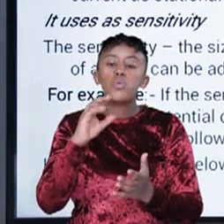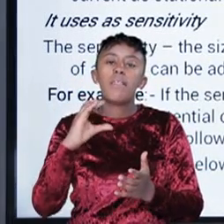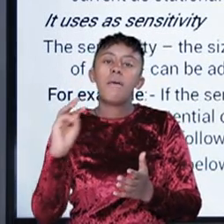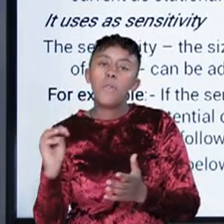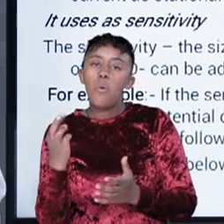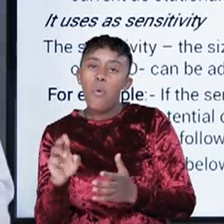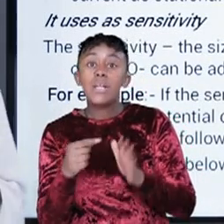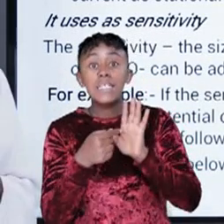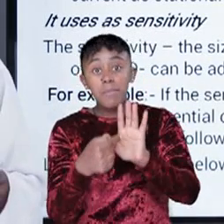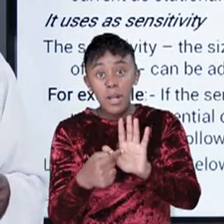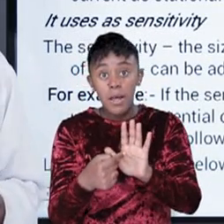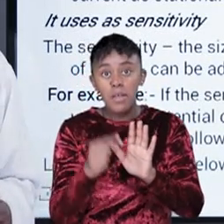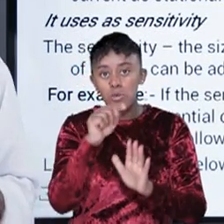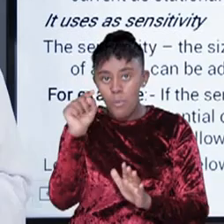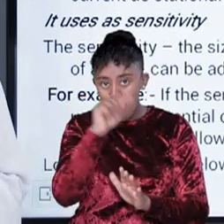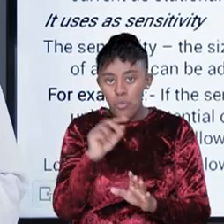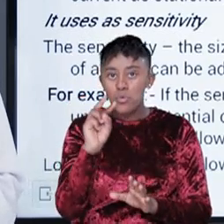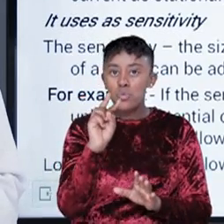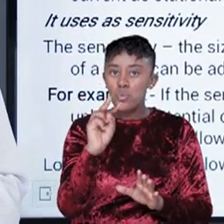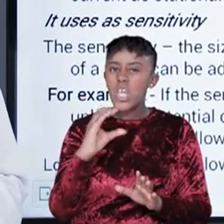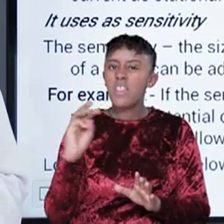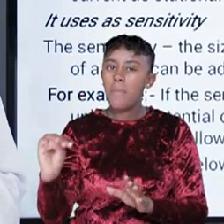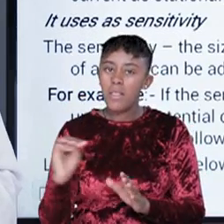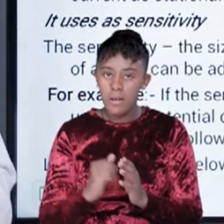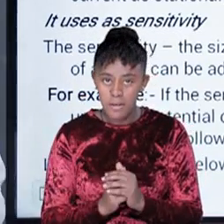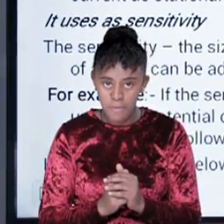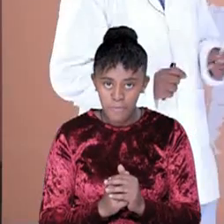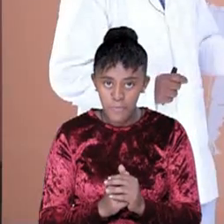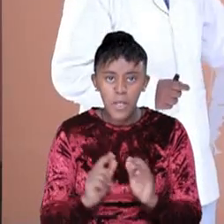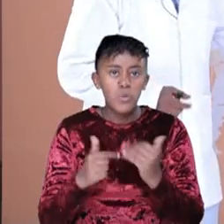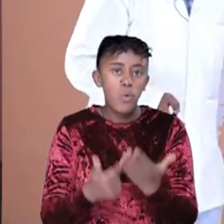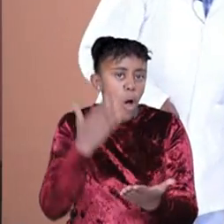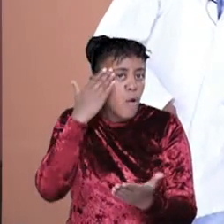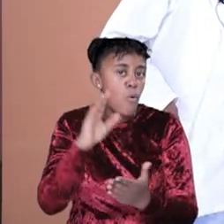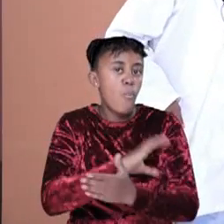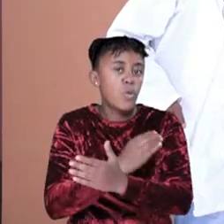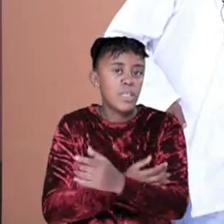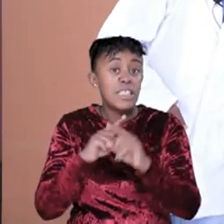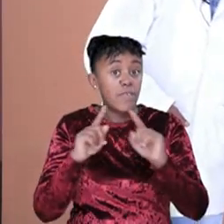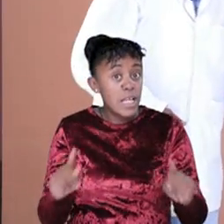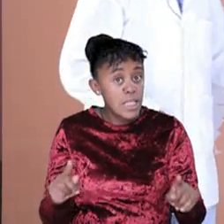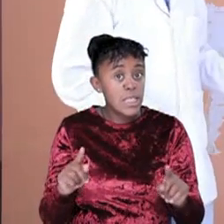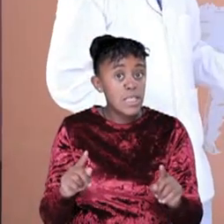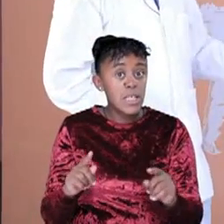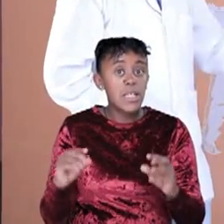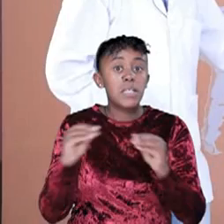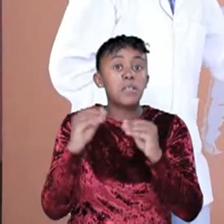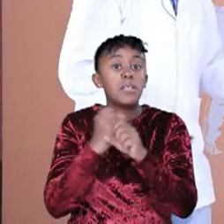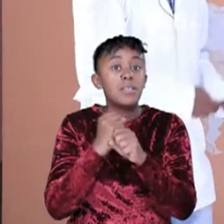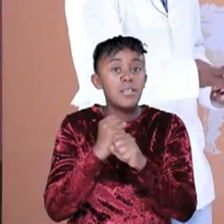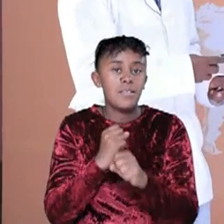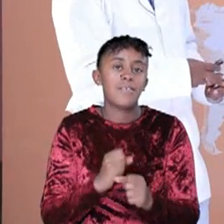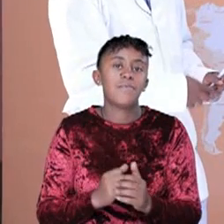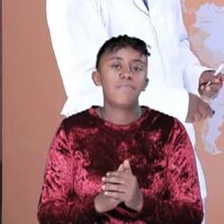2 centimeters or displace the spot by 2 centimeters. So the unknown potential difference can be